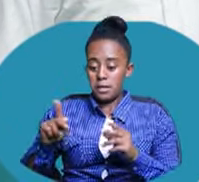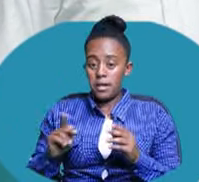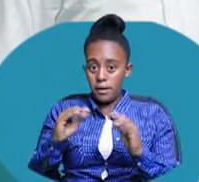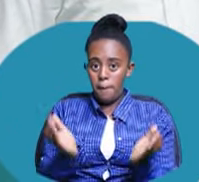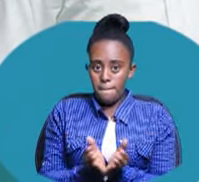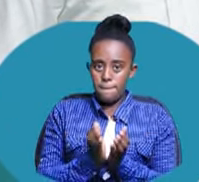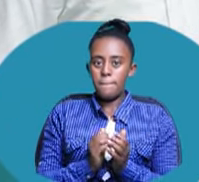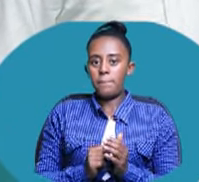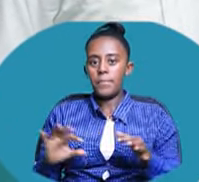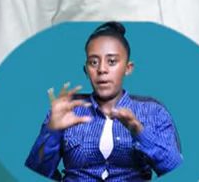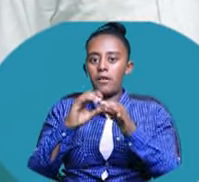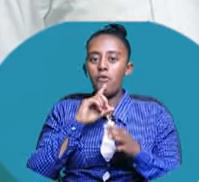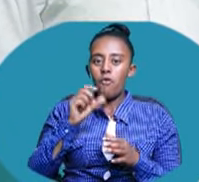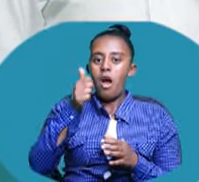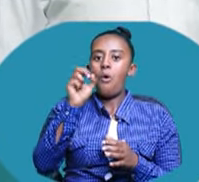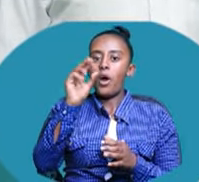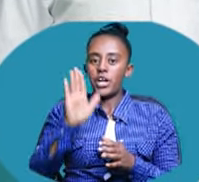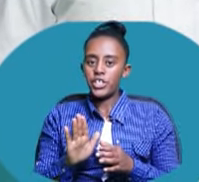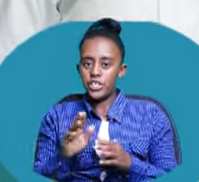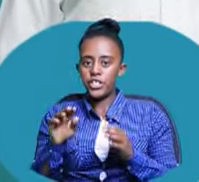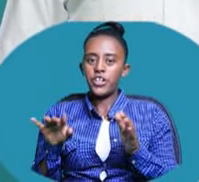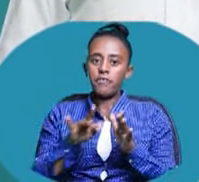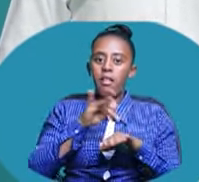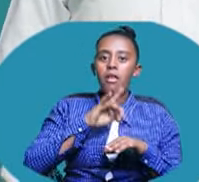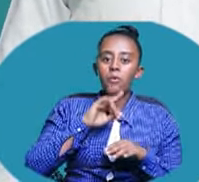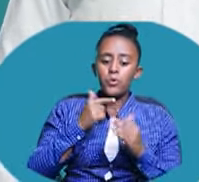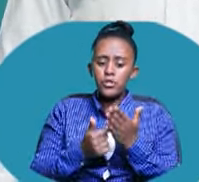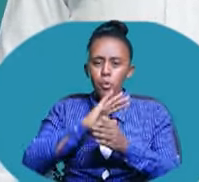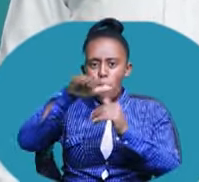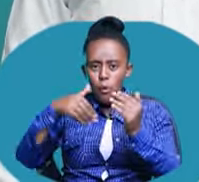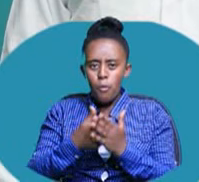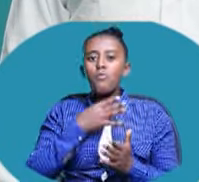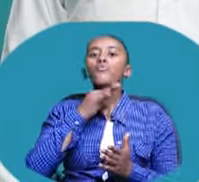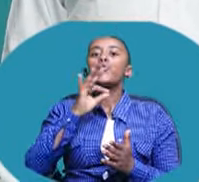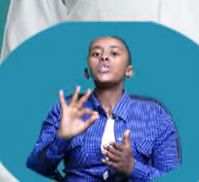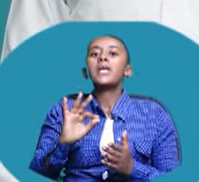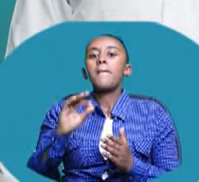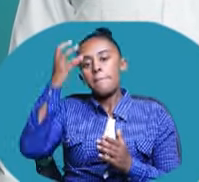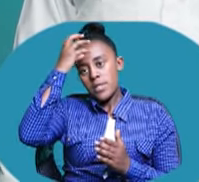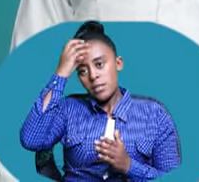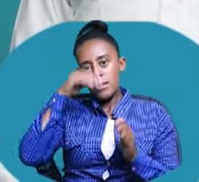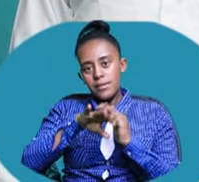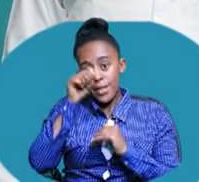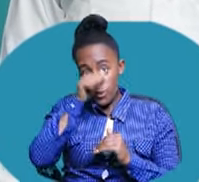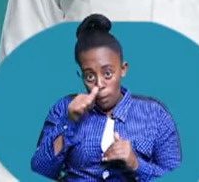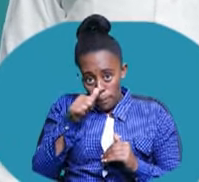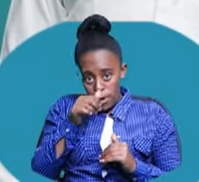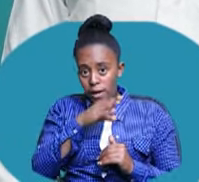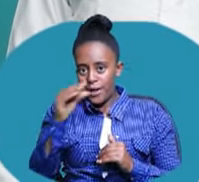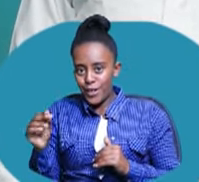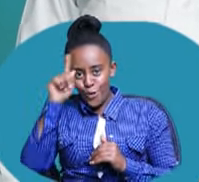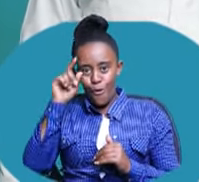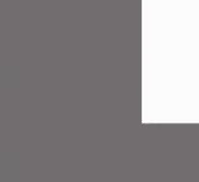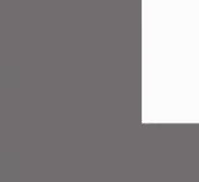the bend of Awash River. Student, this all about the Muslim state in the Ethiopian region and the